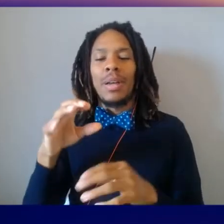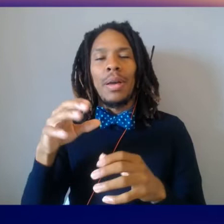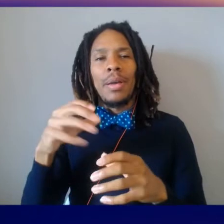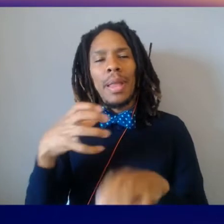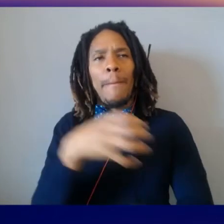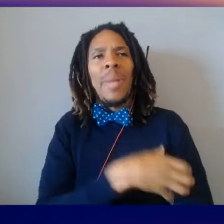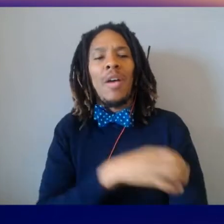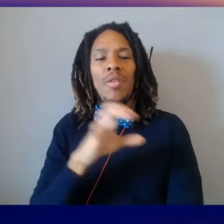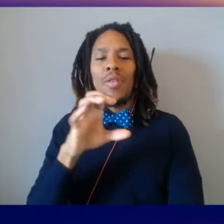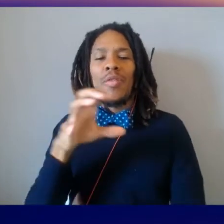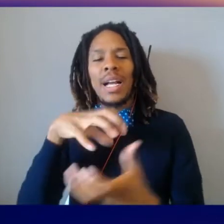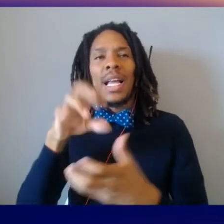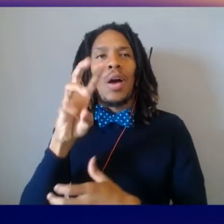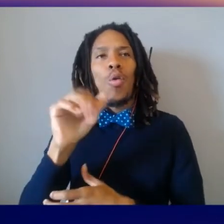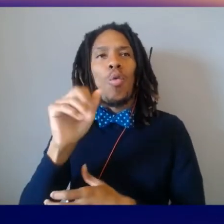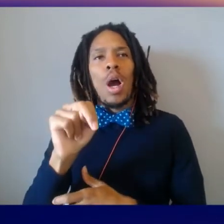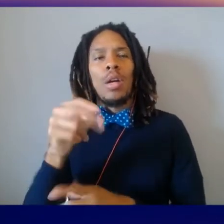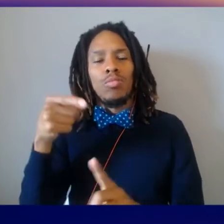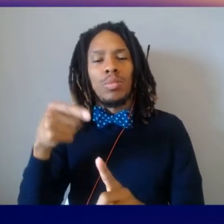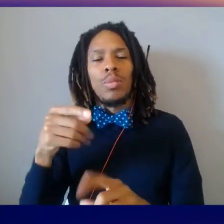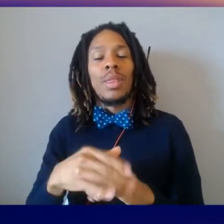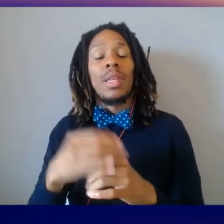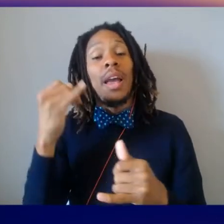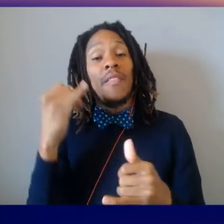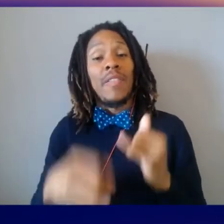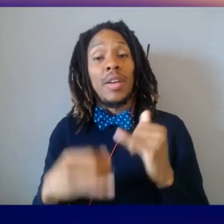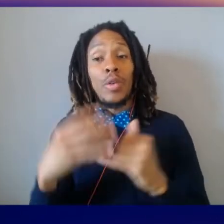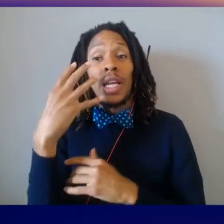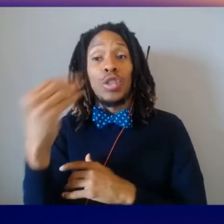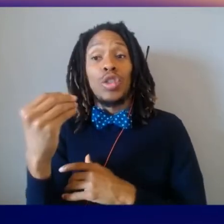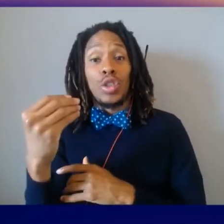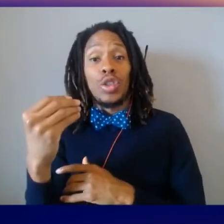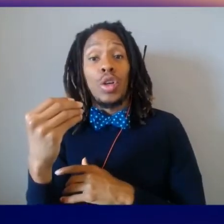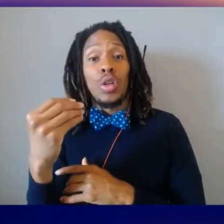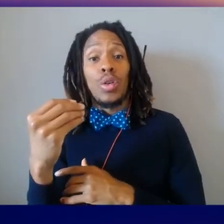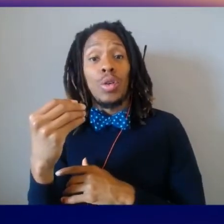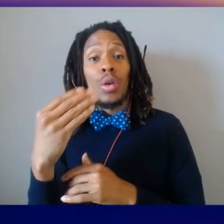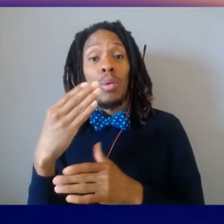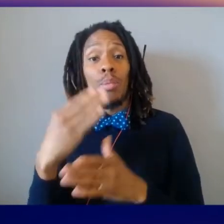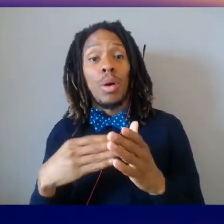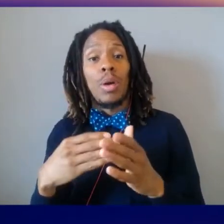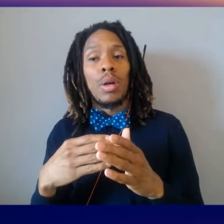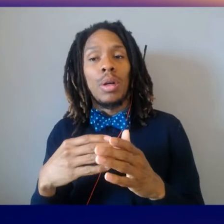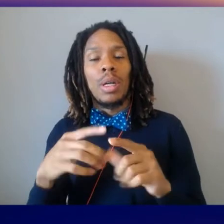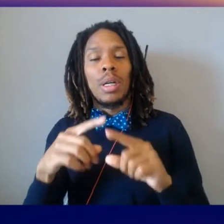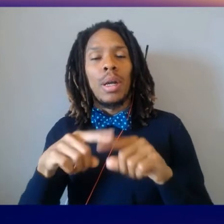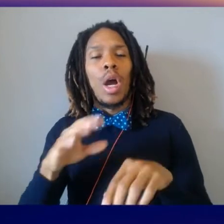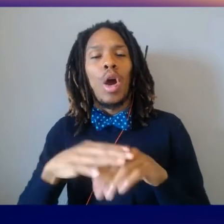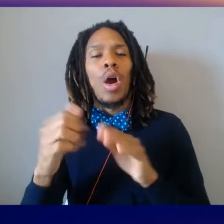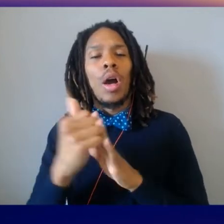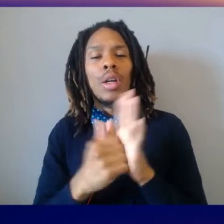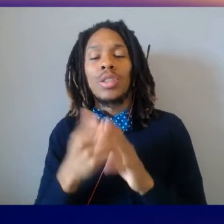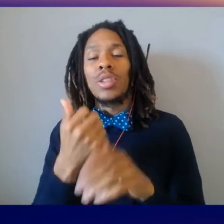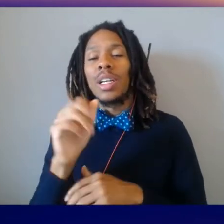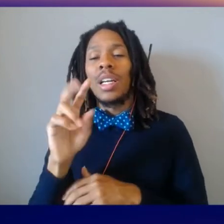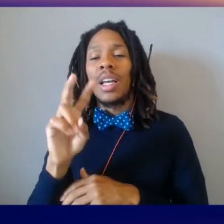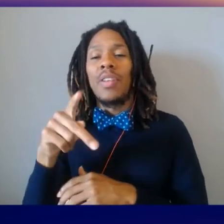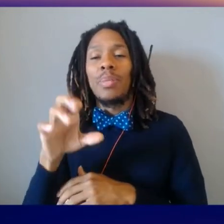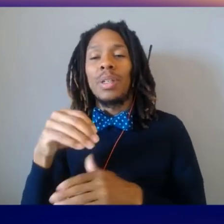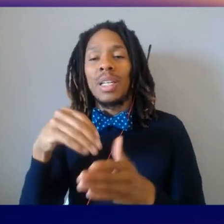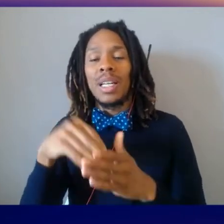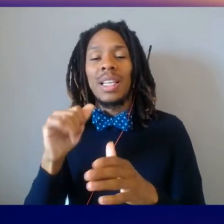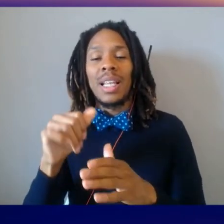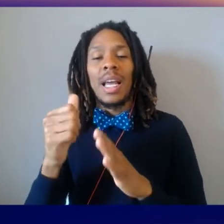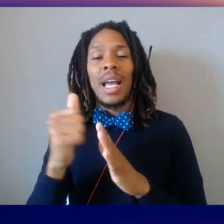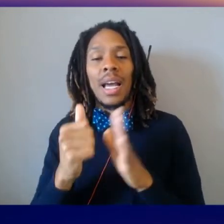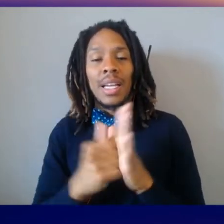And finally, the external segment will be based on account ID. So any VPC in that account ID will